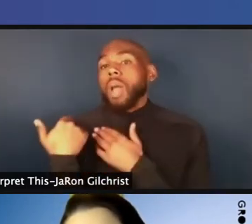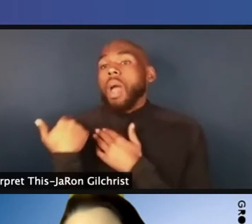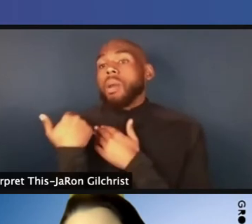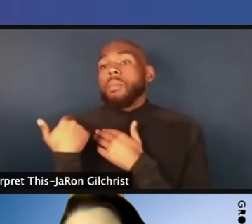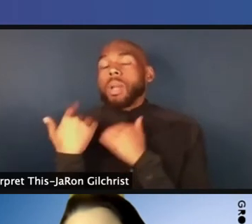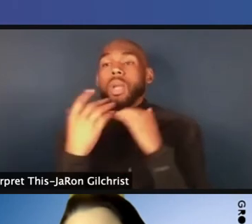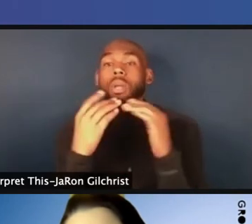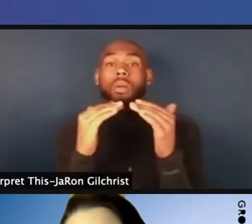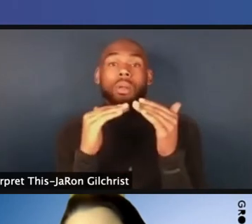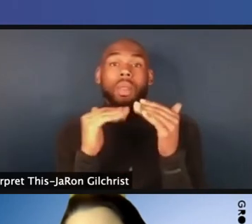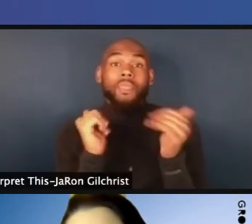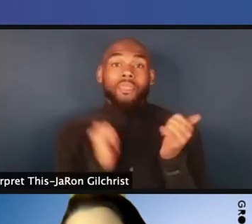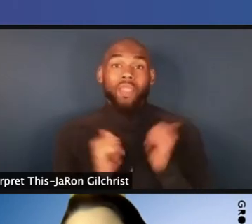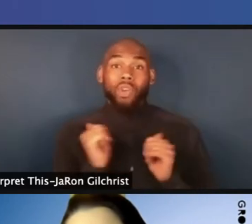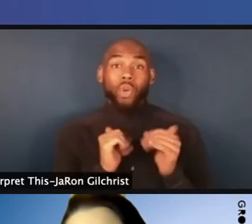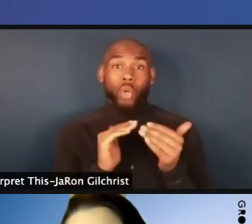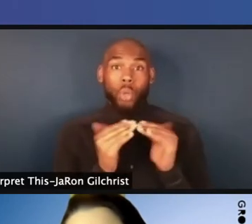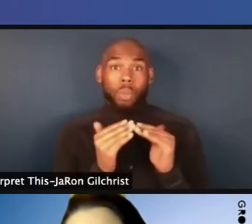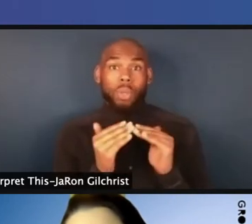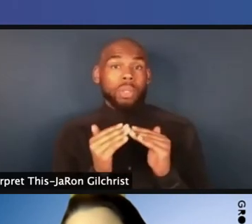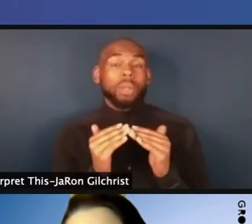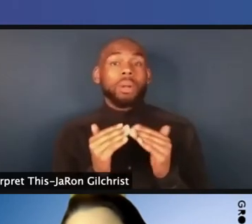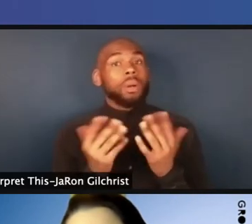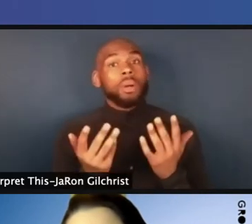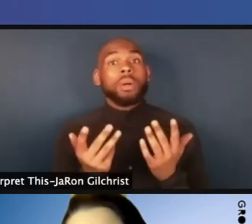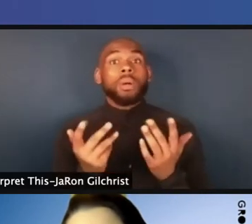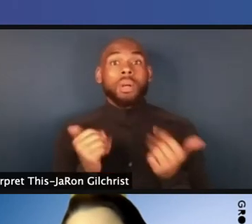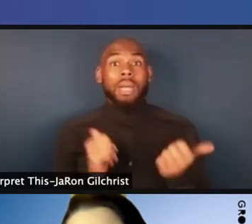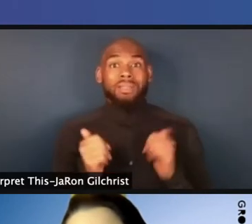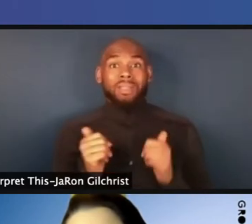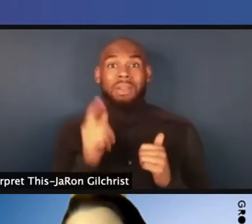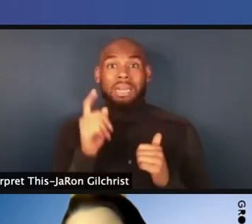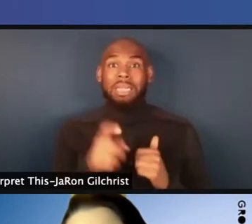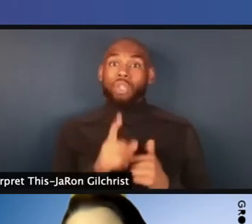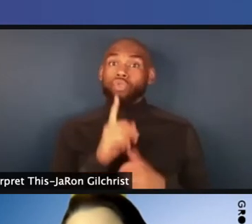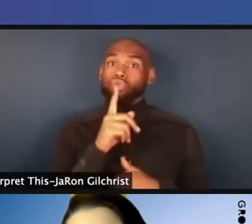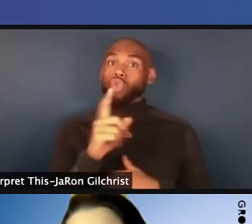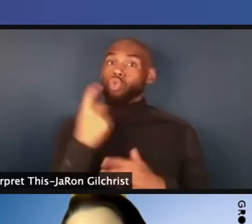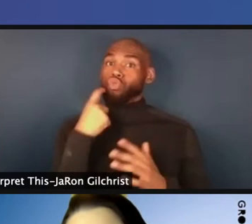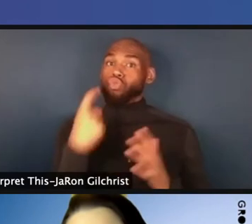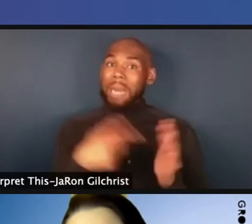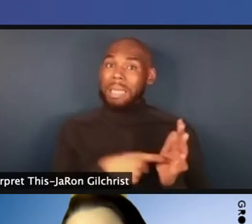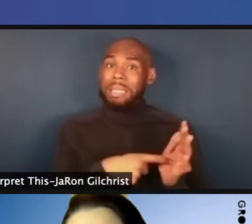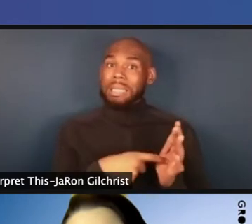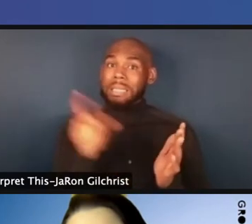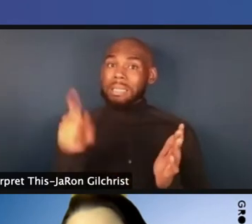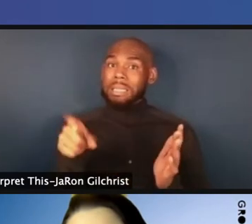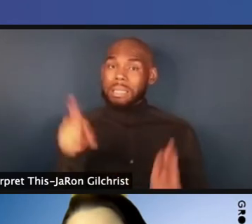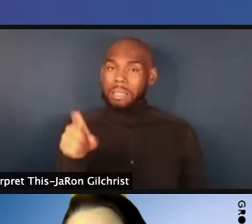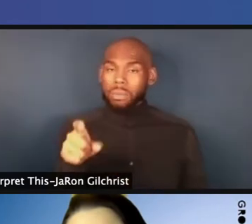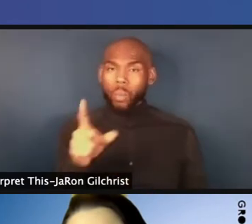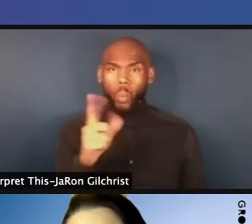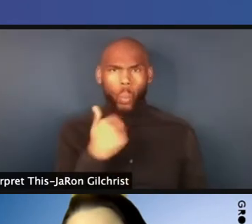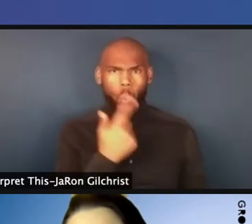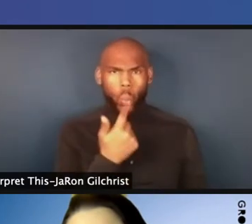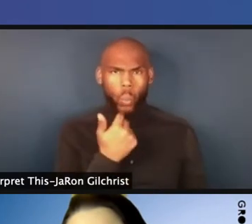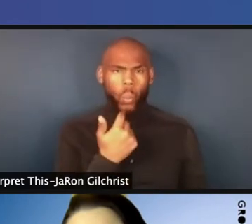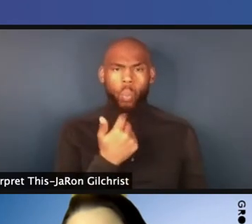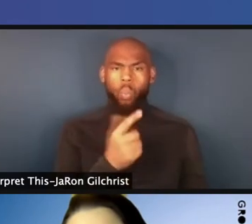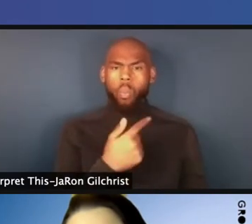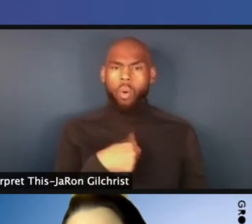think theater needs to have a real reckoning with, is who are we actually making this with? And who are